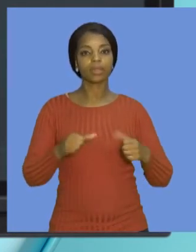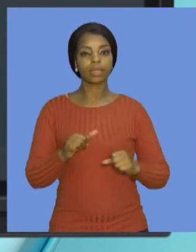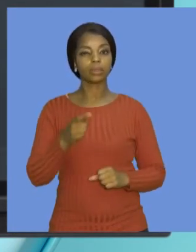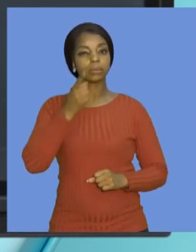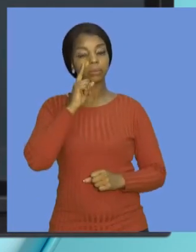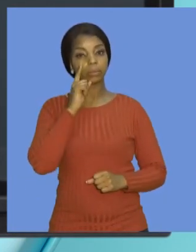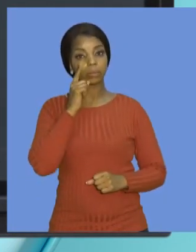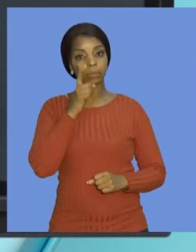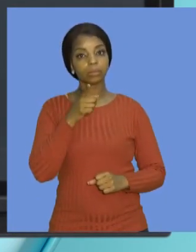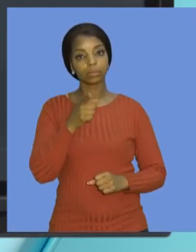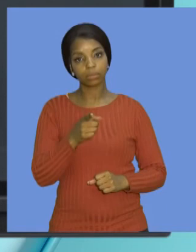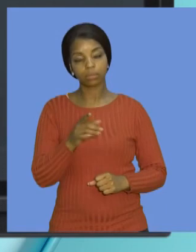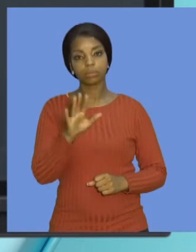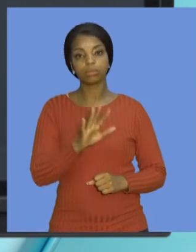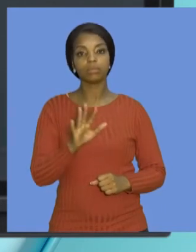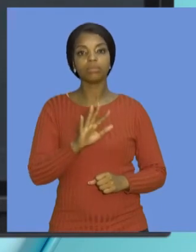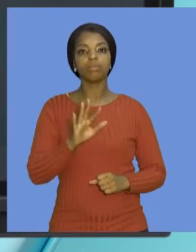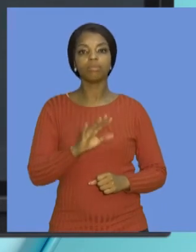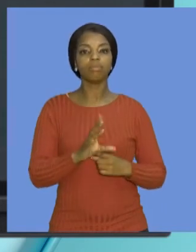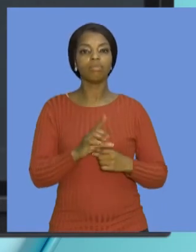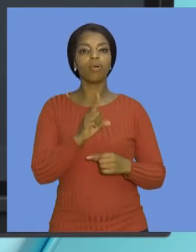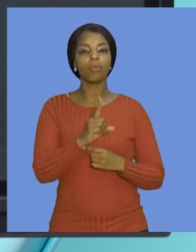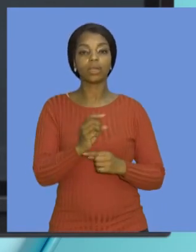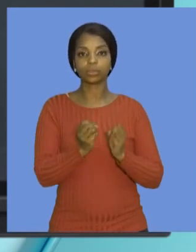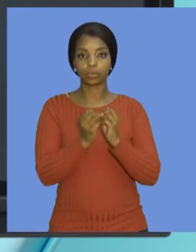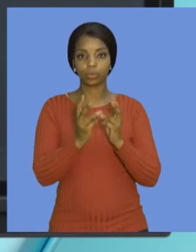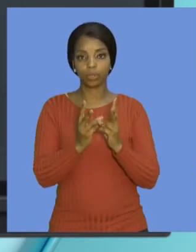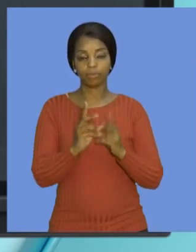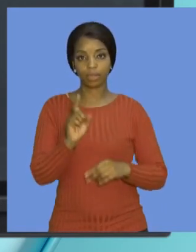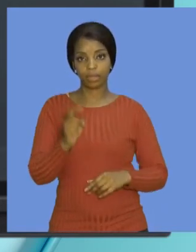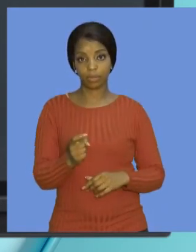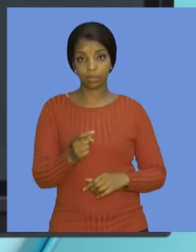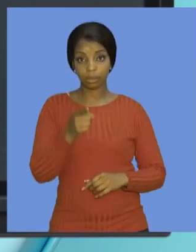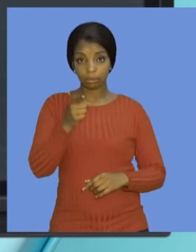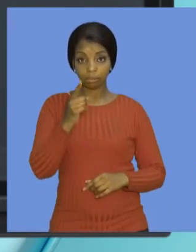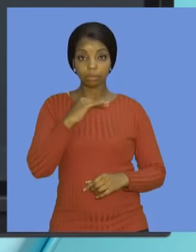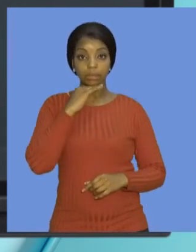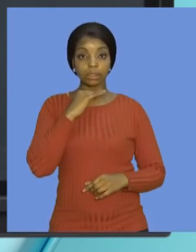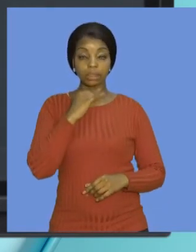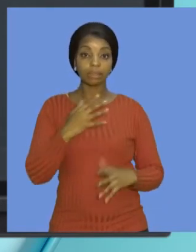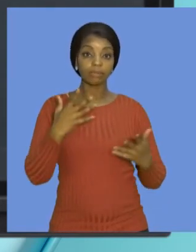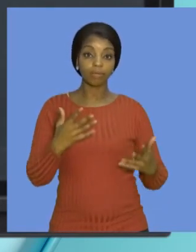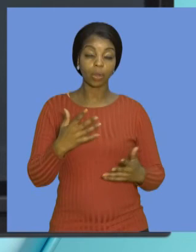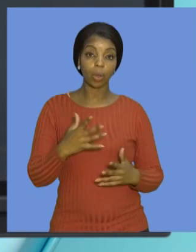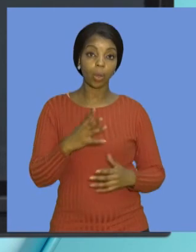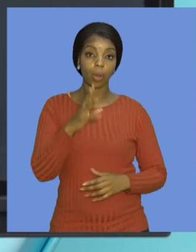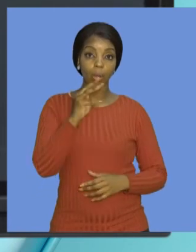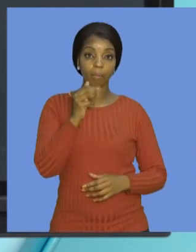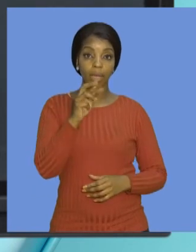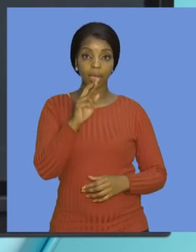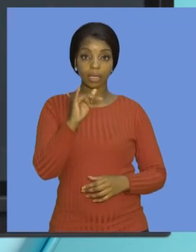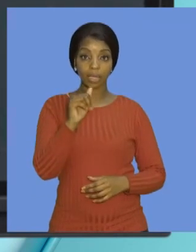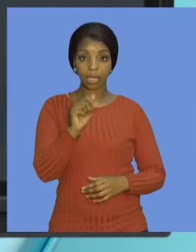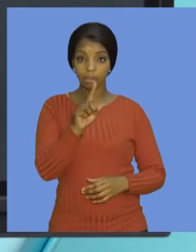at whether that amount, which is 112,000 and something, will then be enough for Maria to cover